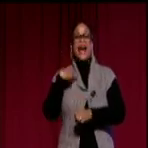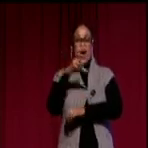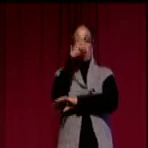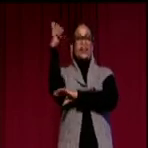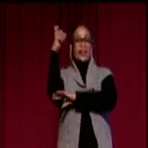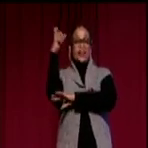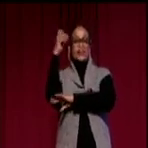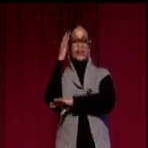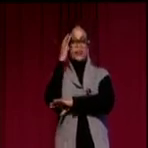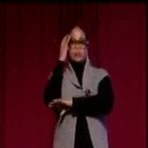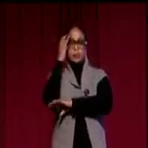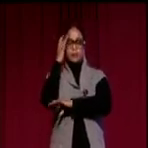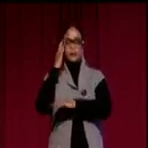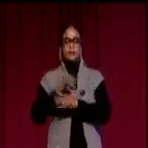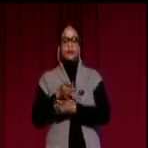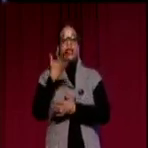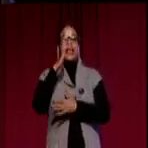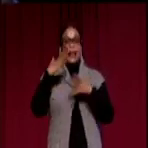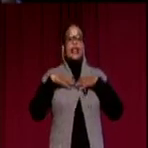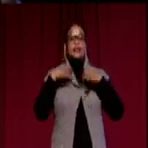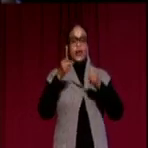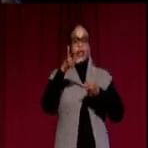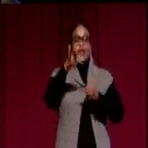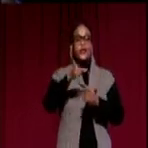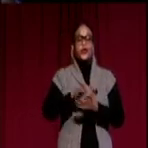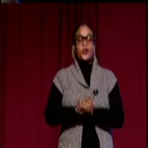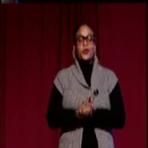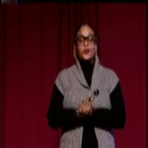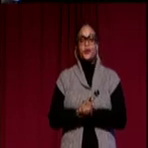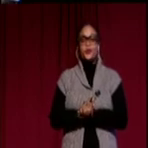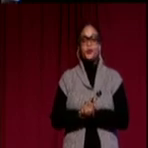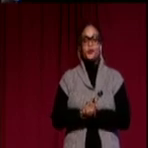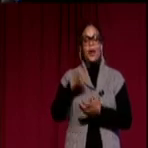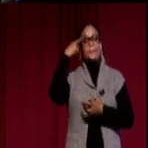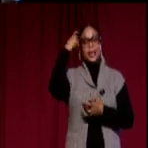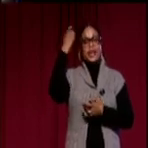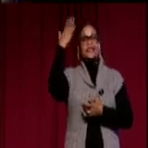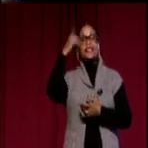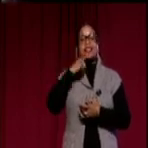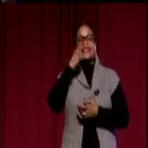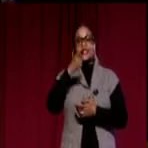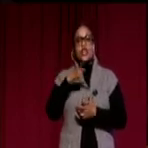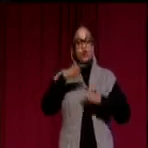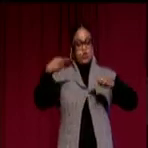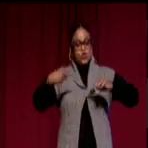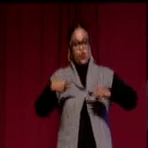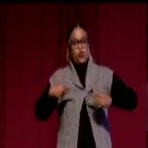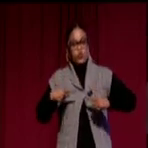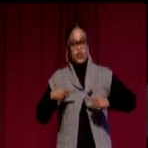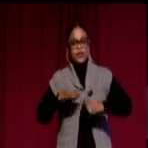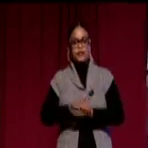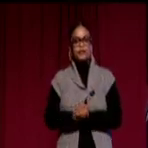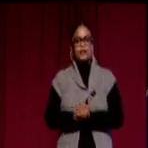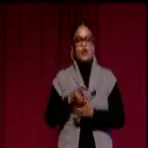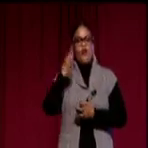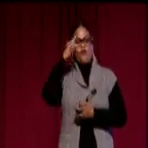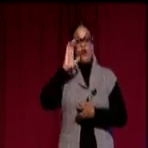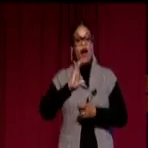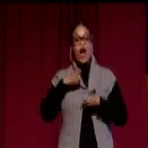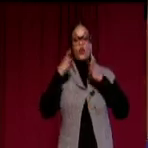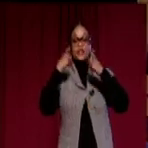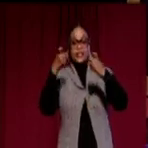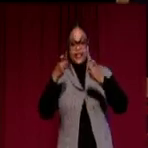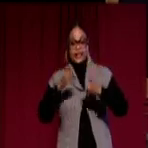I win. God's gonna heal you. Because he was wounded for our